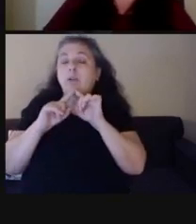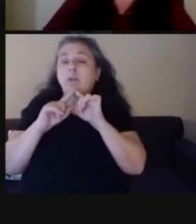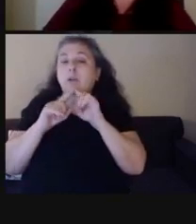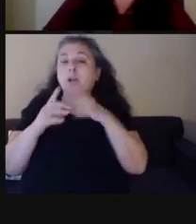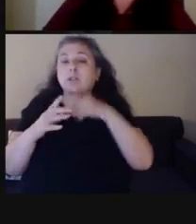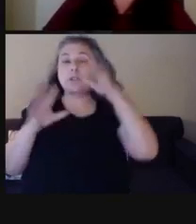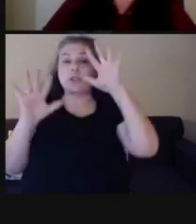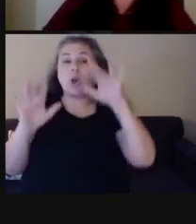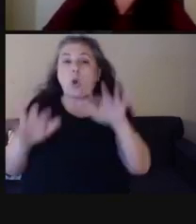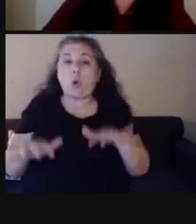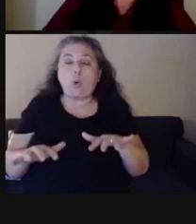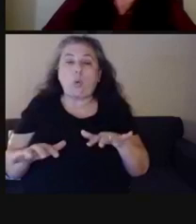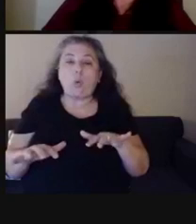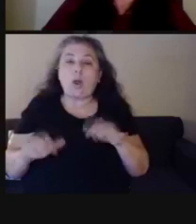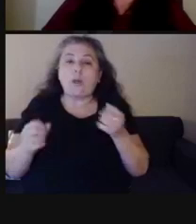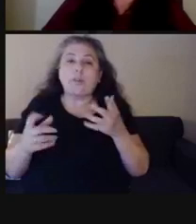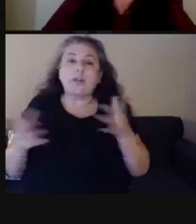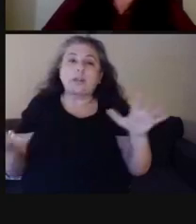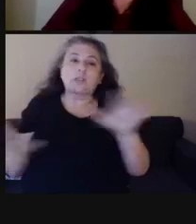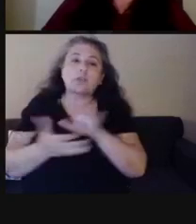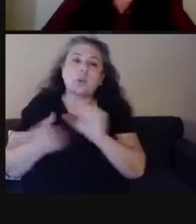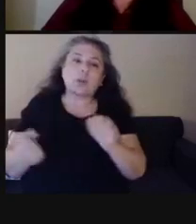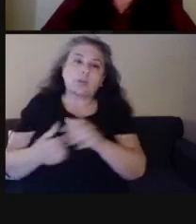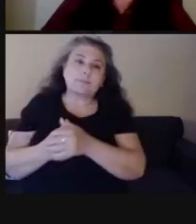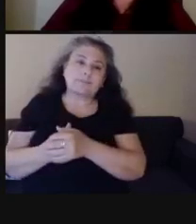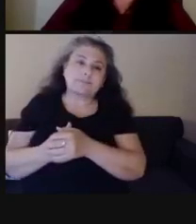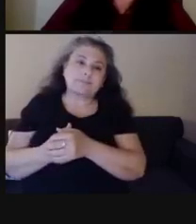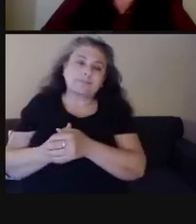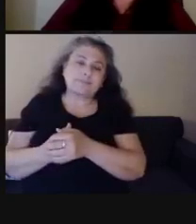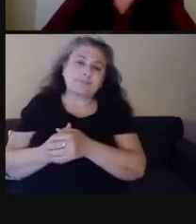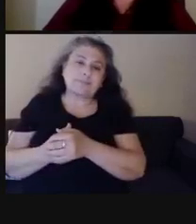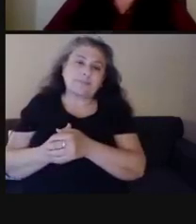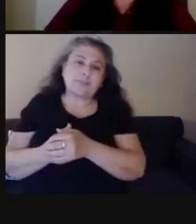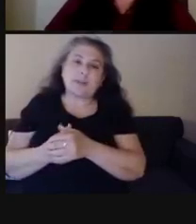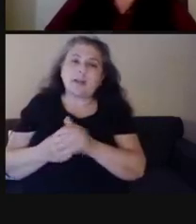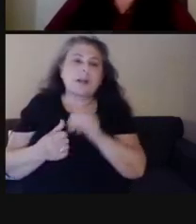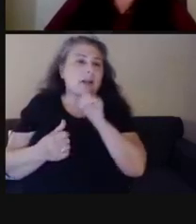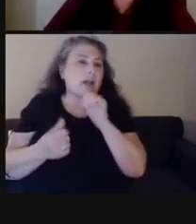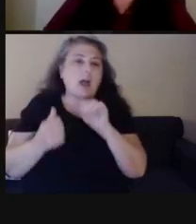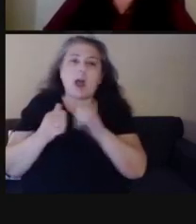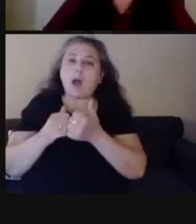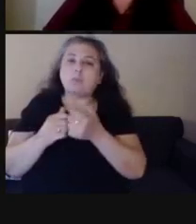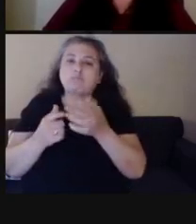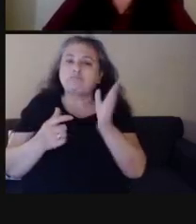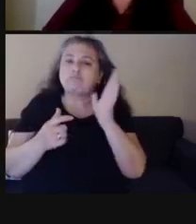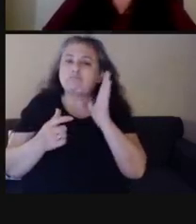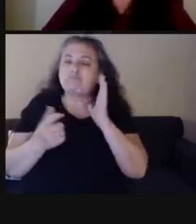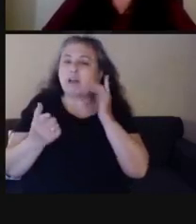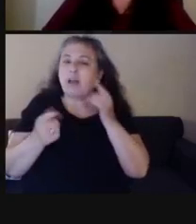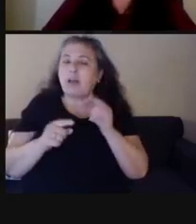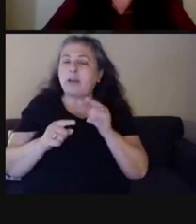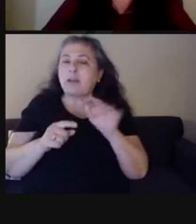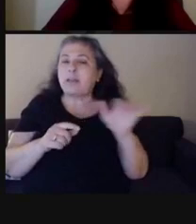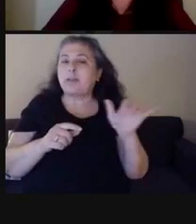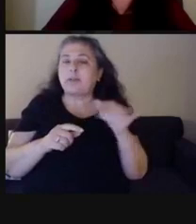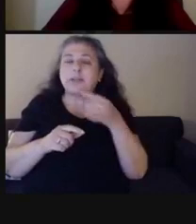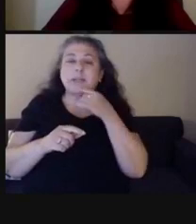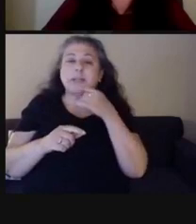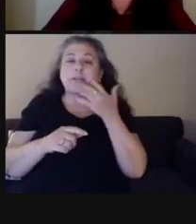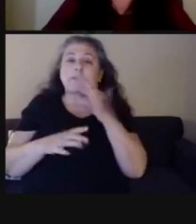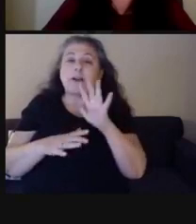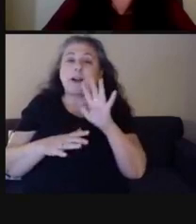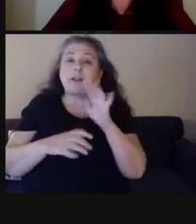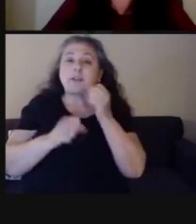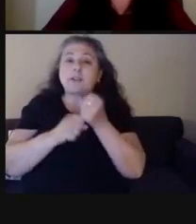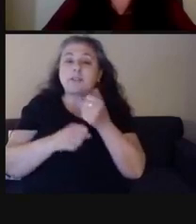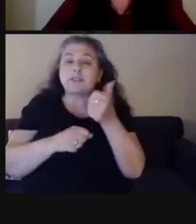snowfall and everything is ruined. That's not how it used to be. Even I would say 5-10 years ago,